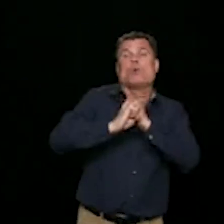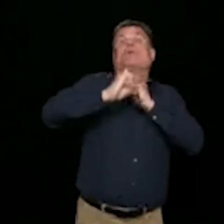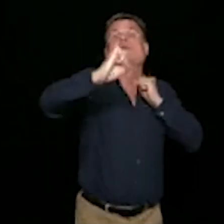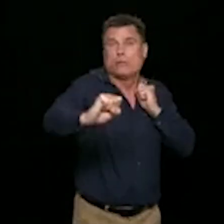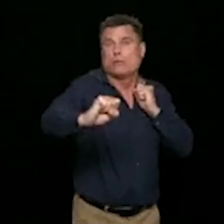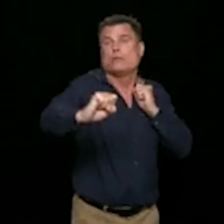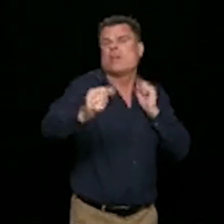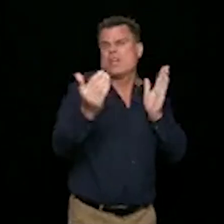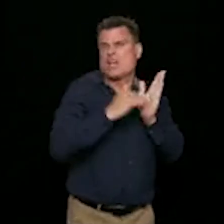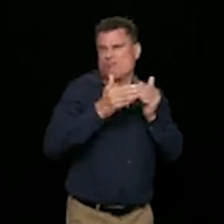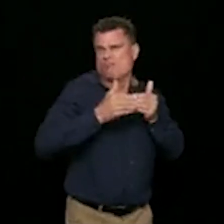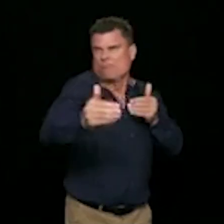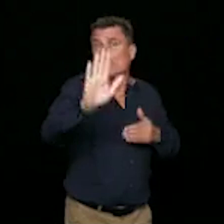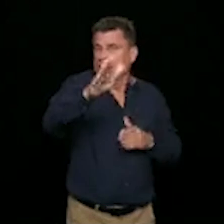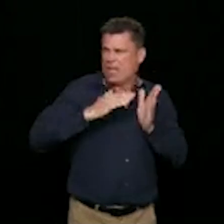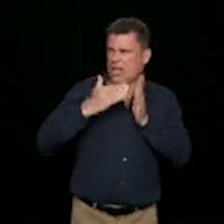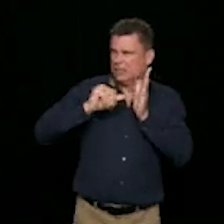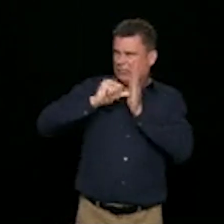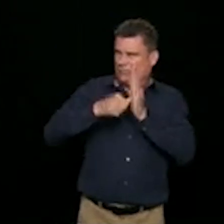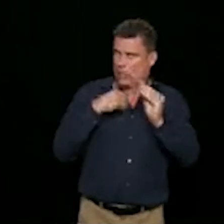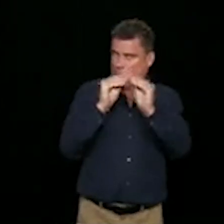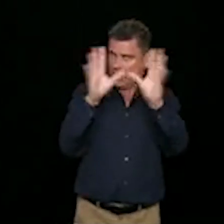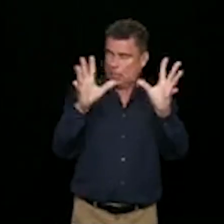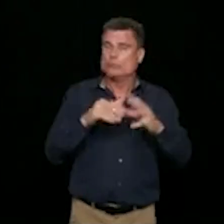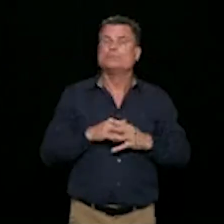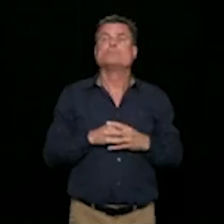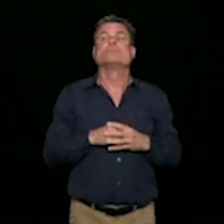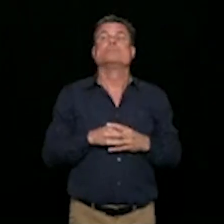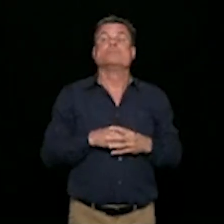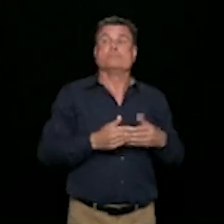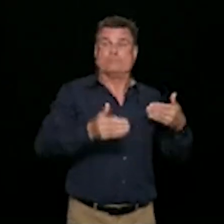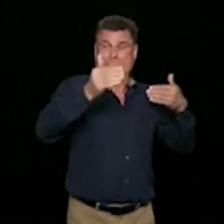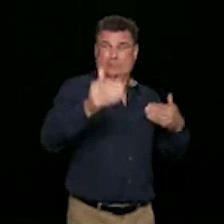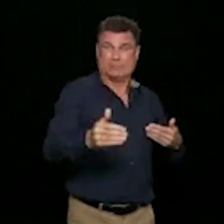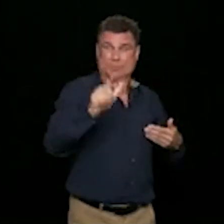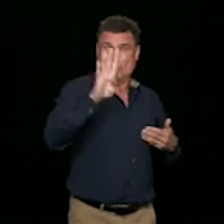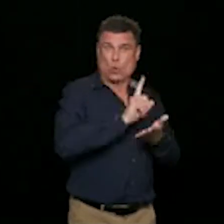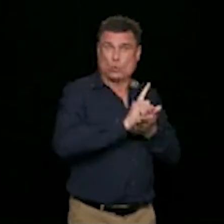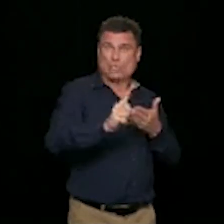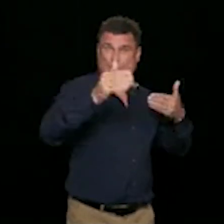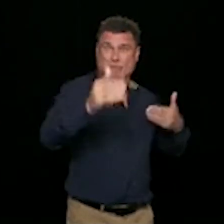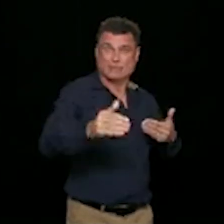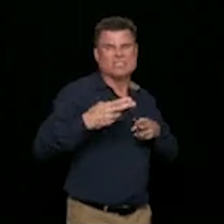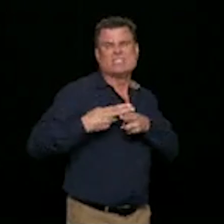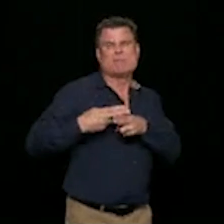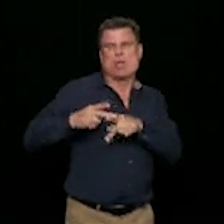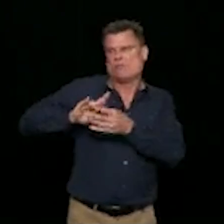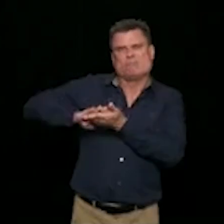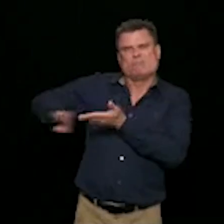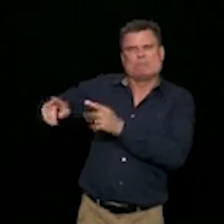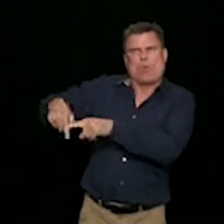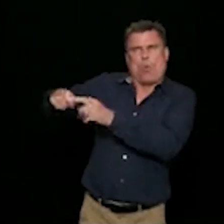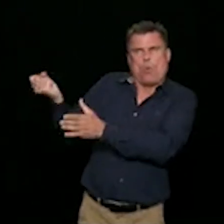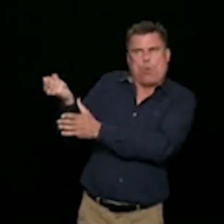in place a simplified online process. I must repeat this. The